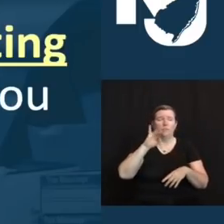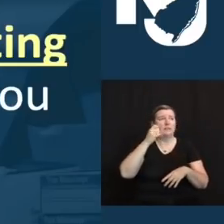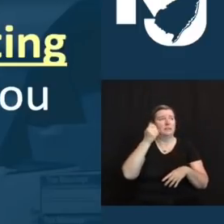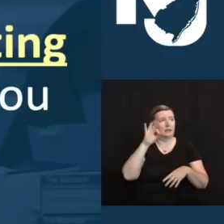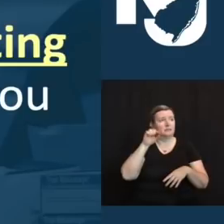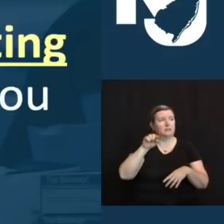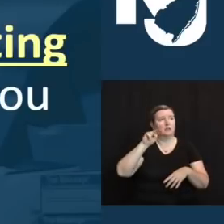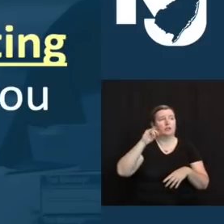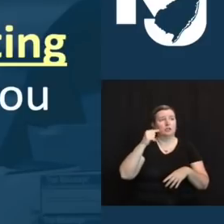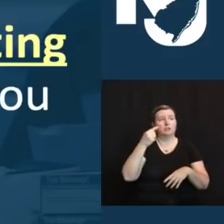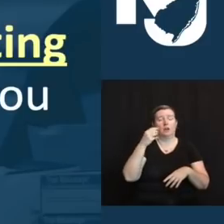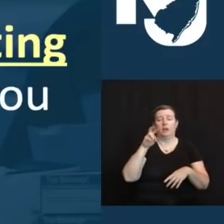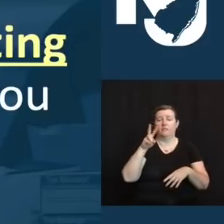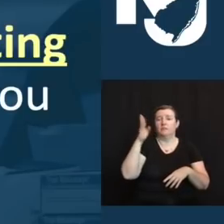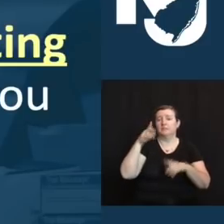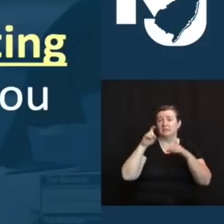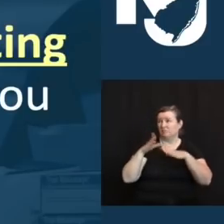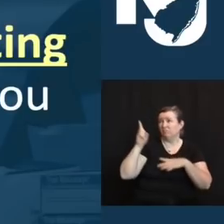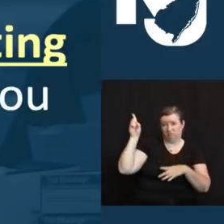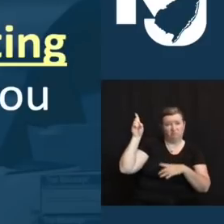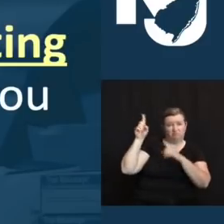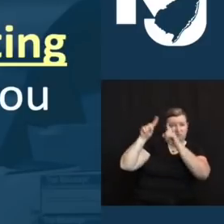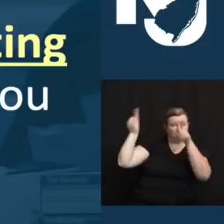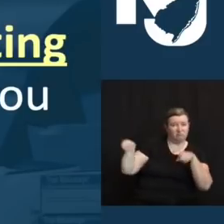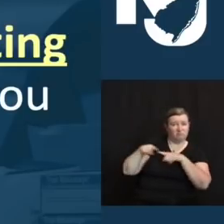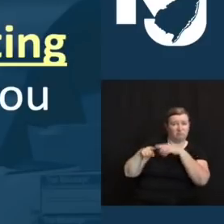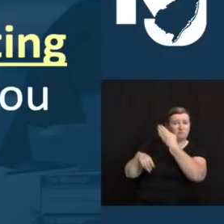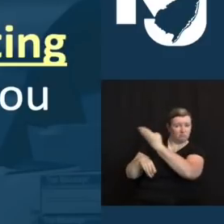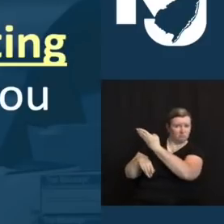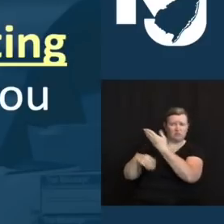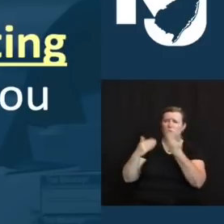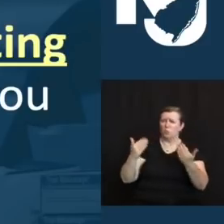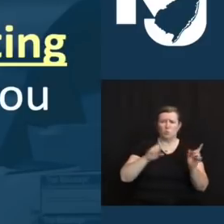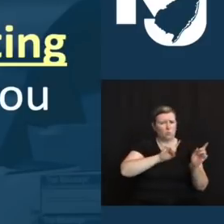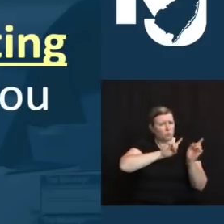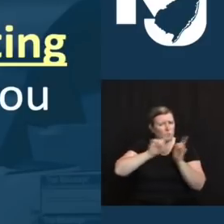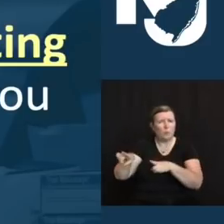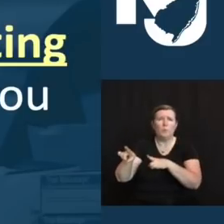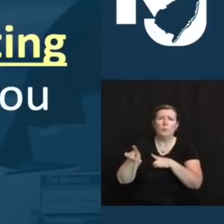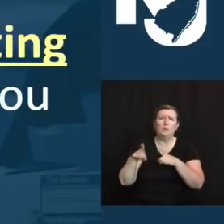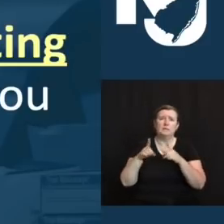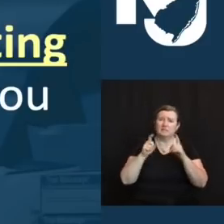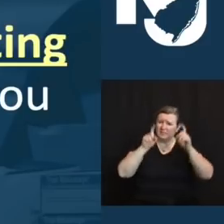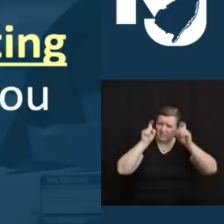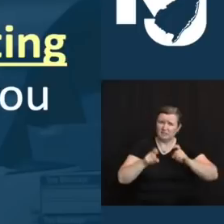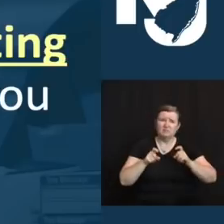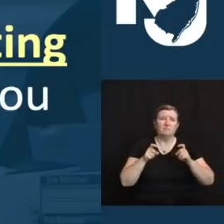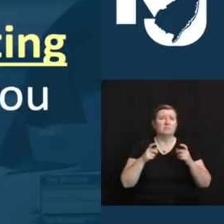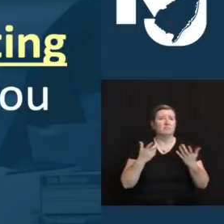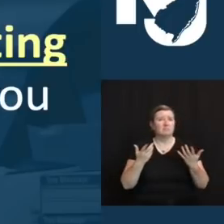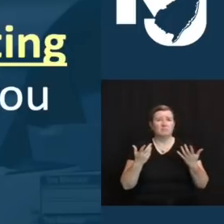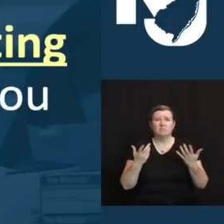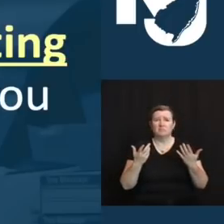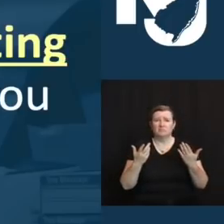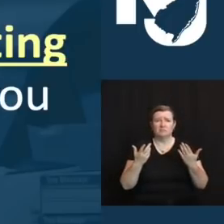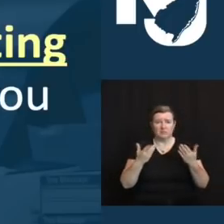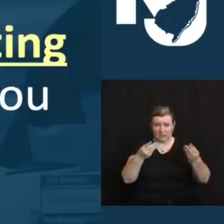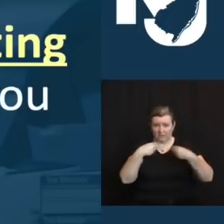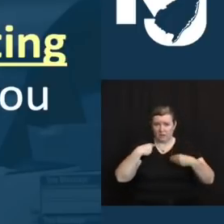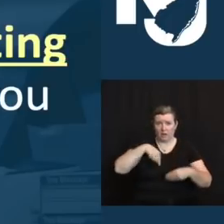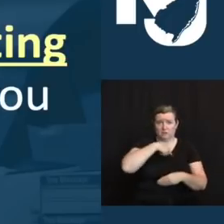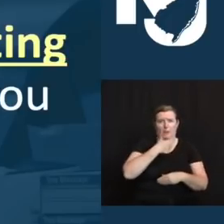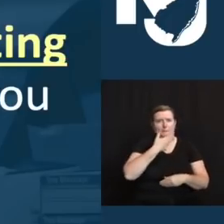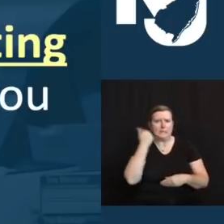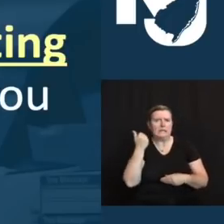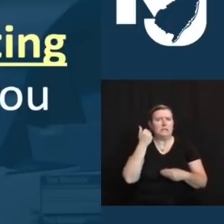covid19.nj.gov/testing to find a location near you, then go there and get tested. Testing leads to better data, and with that better data, we